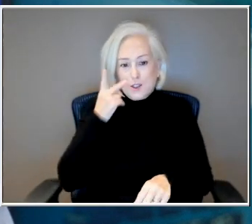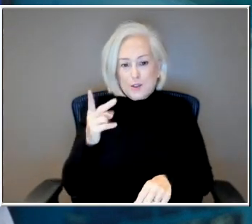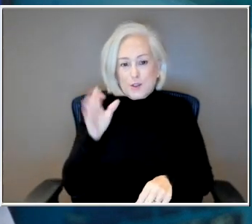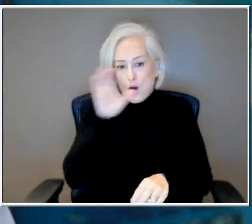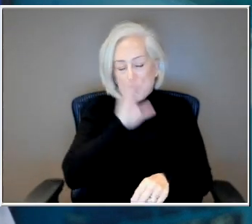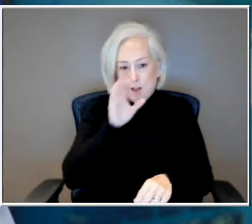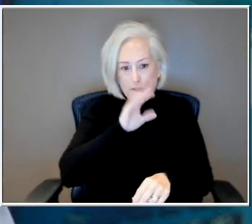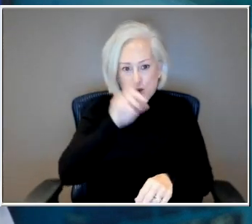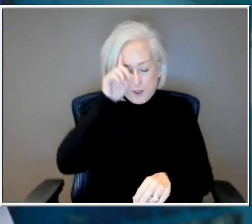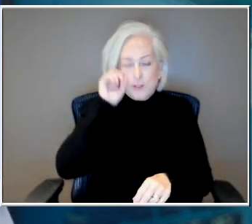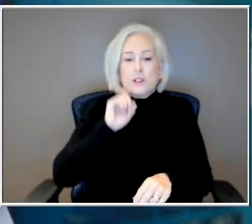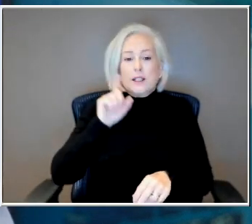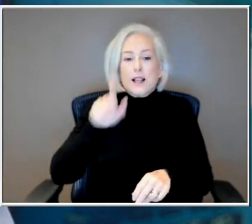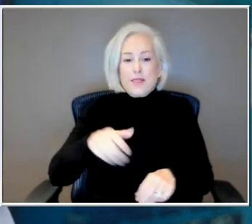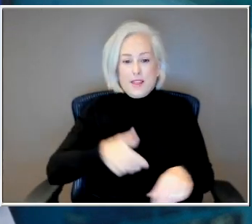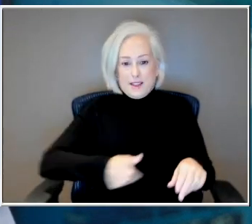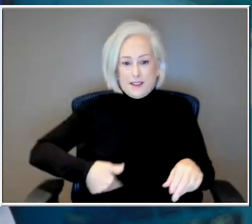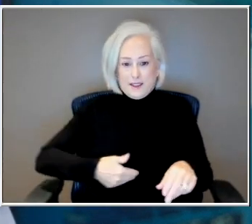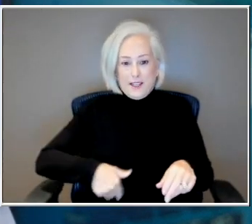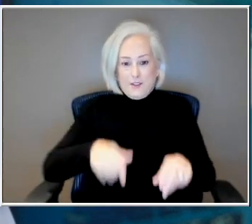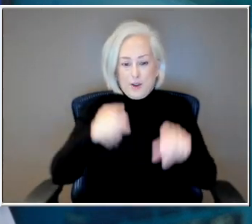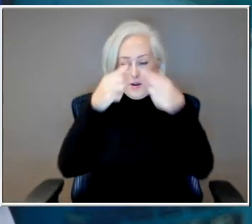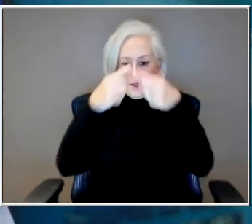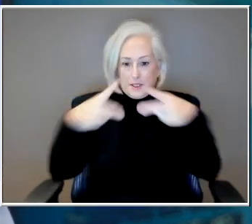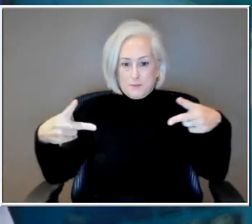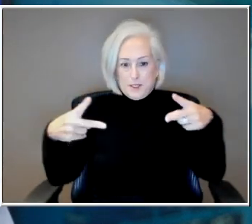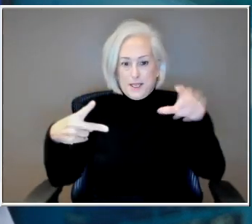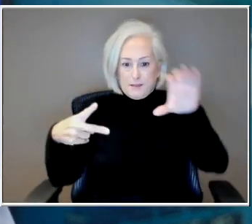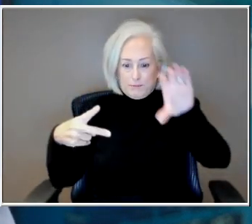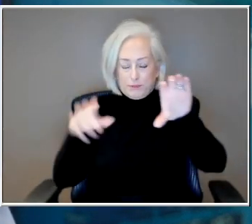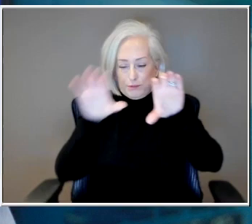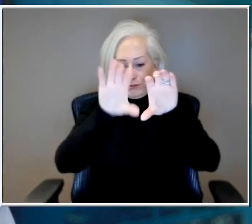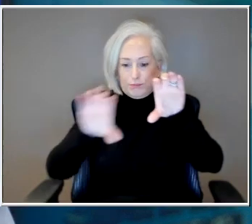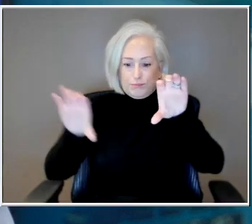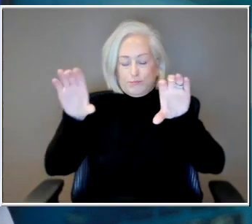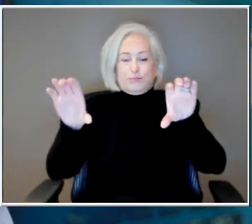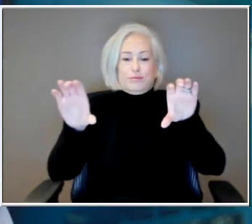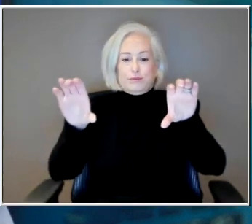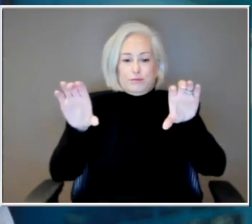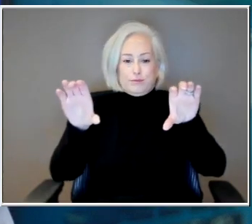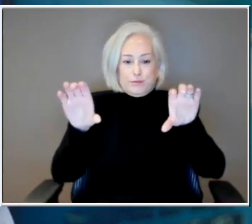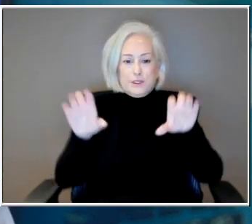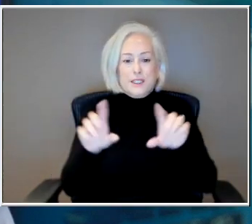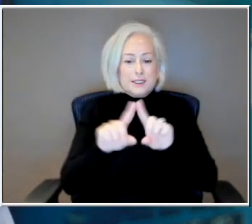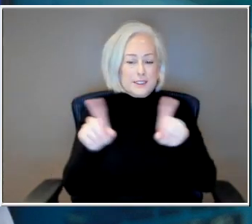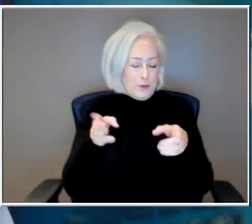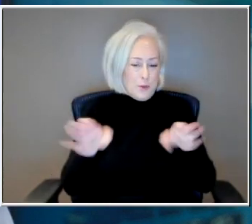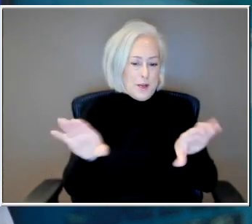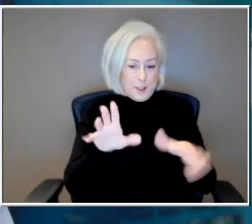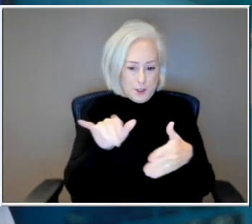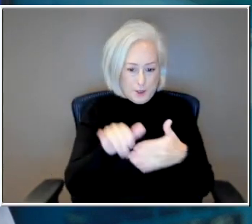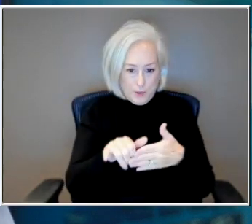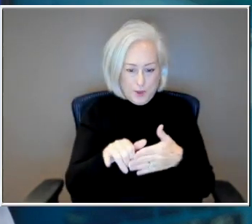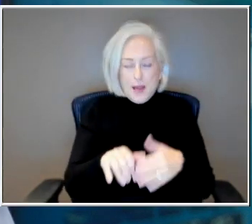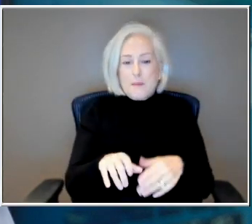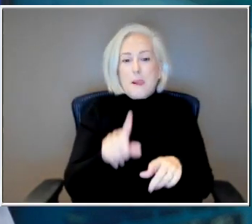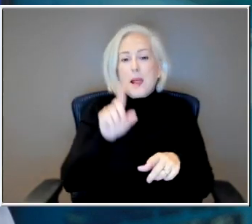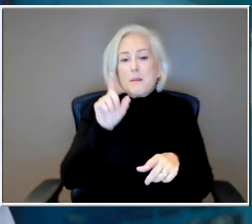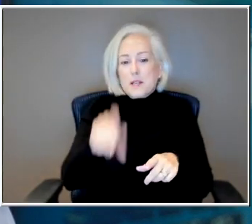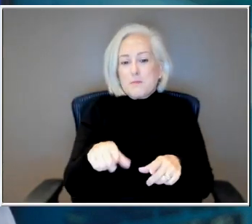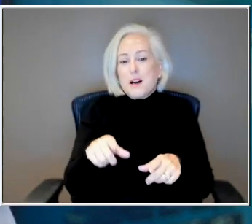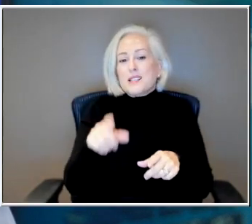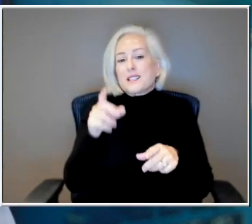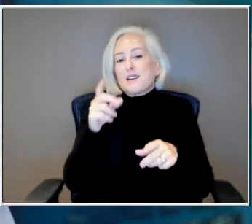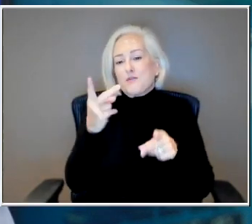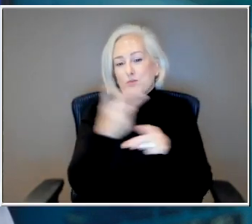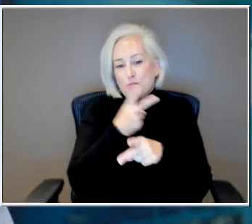the liver, the right side or the left side, or a portion of the left, et cetera, the different methods to do that. But there has to be the proper anatomy, and it sort of